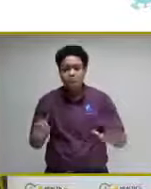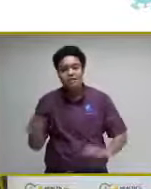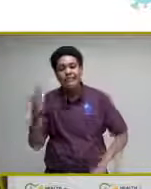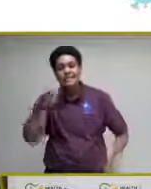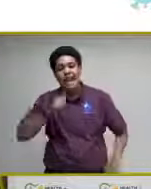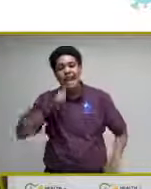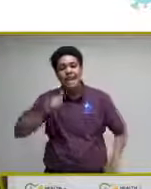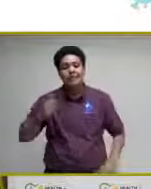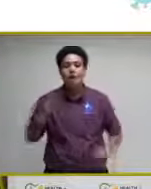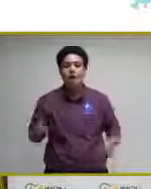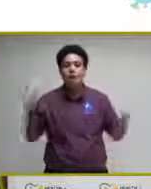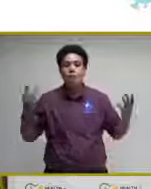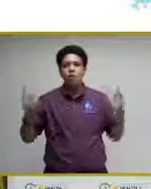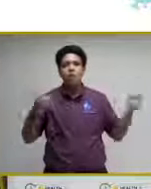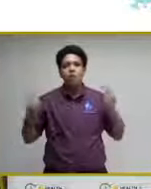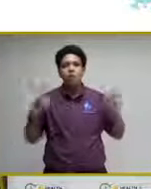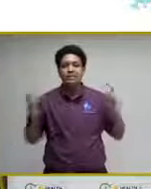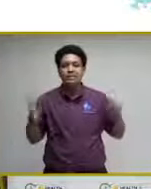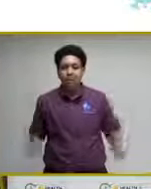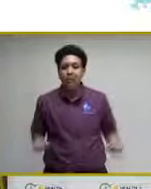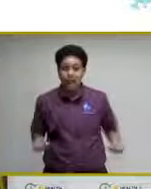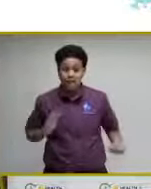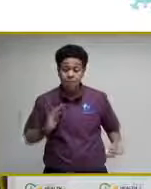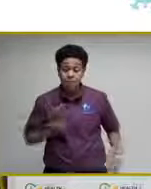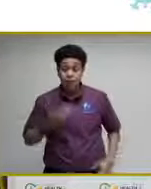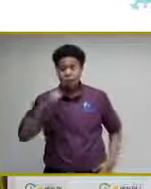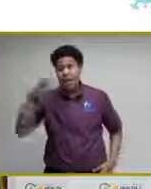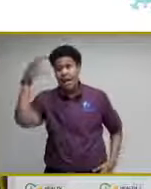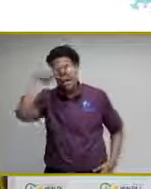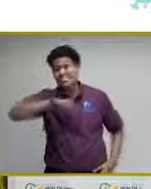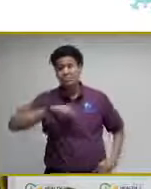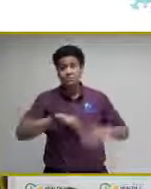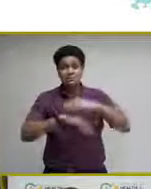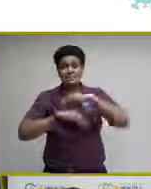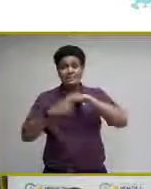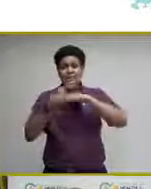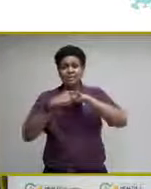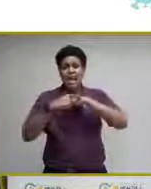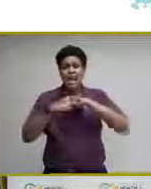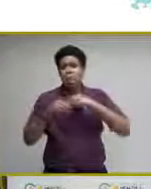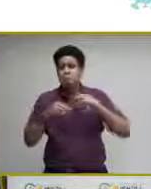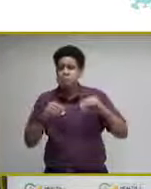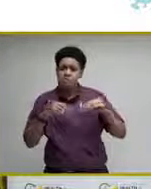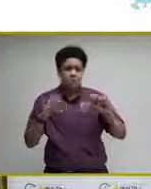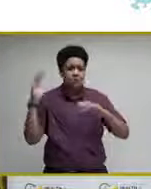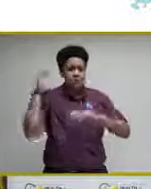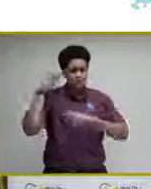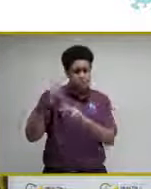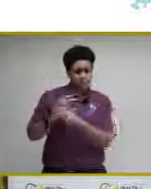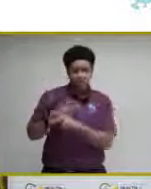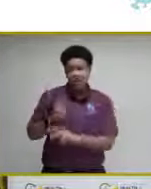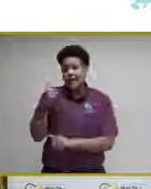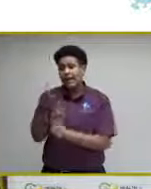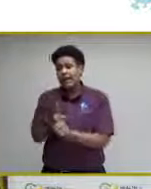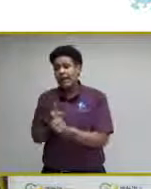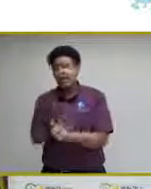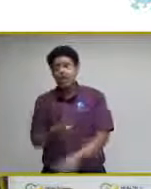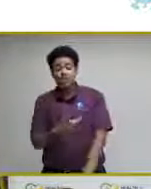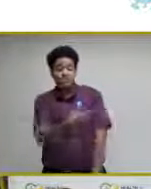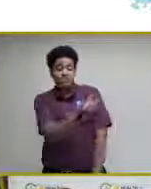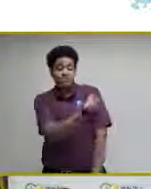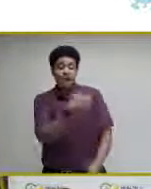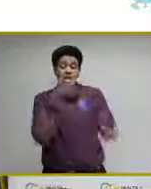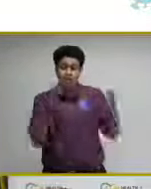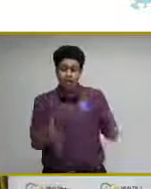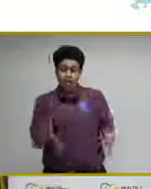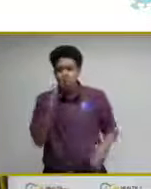day volume. Our estimation, based on our time and motion calculation, is that each vaccinator can